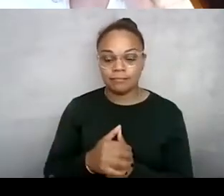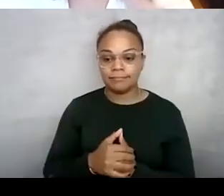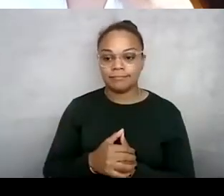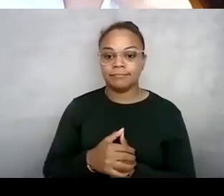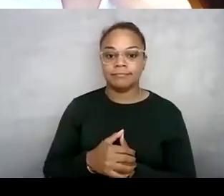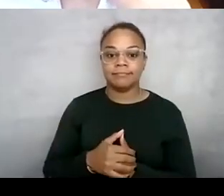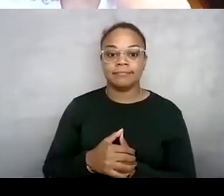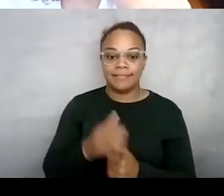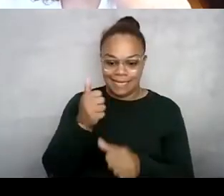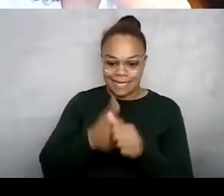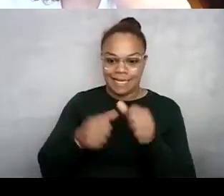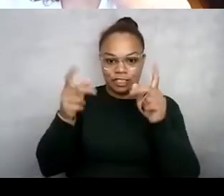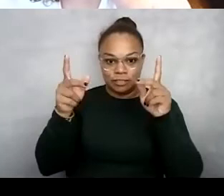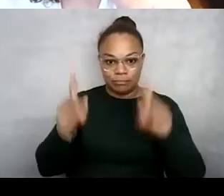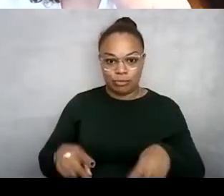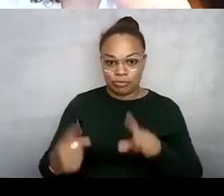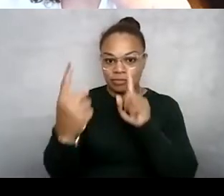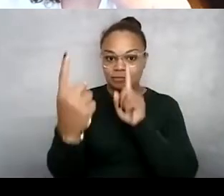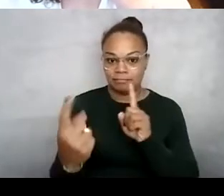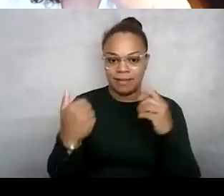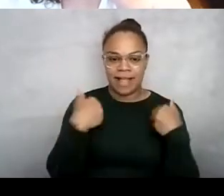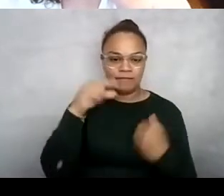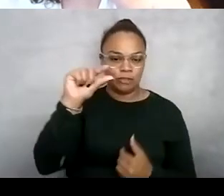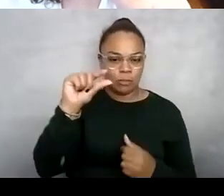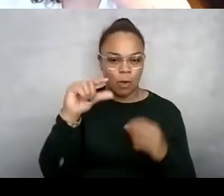little ball and roll it.